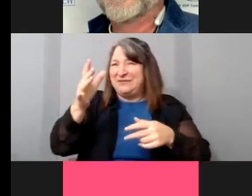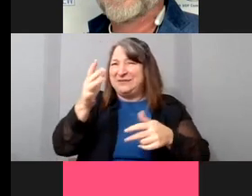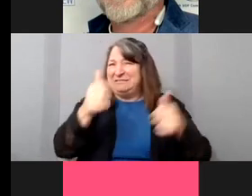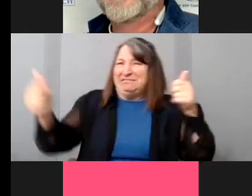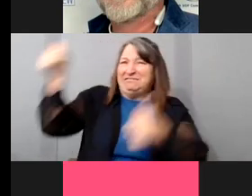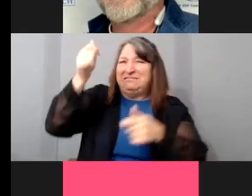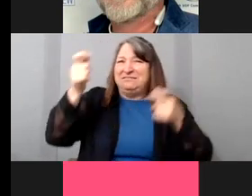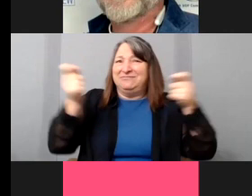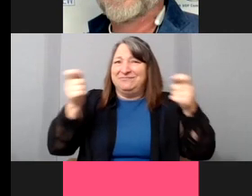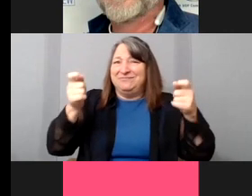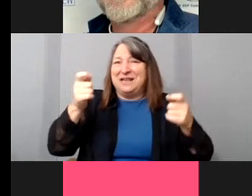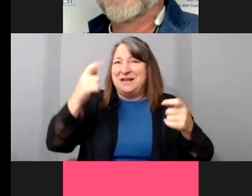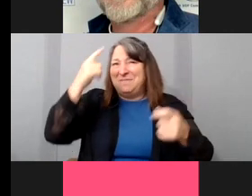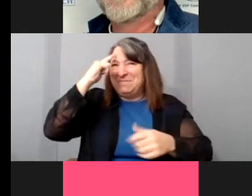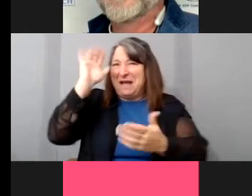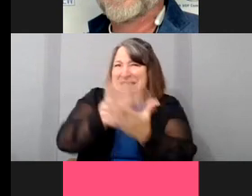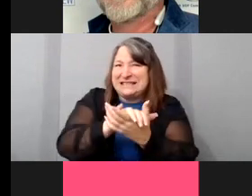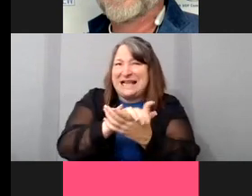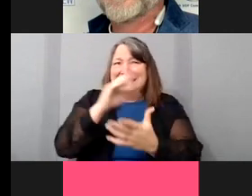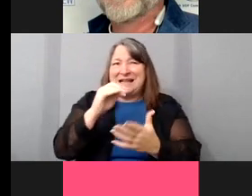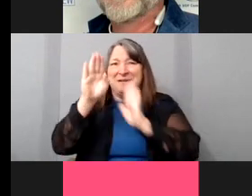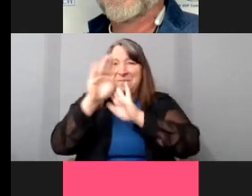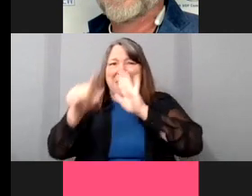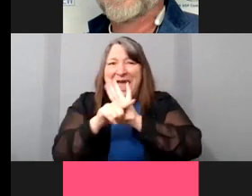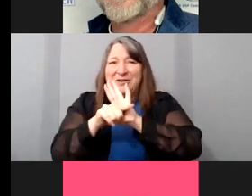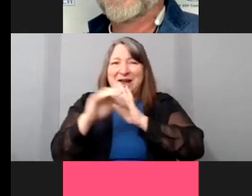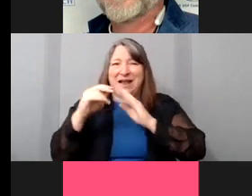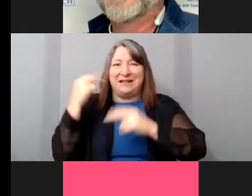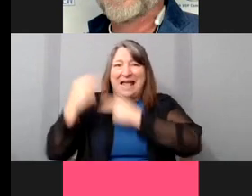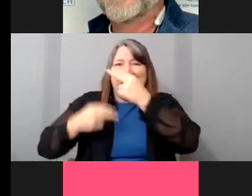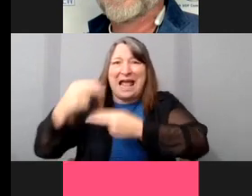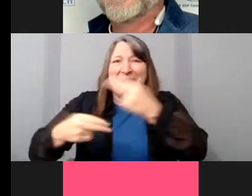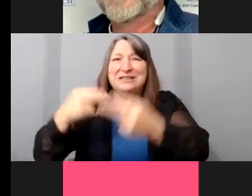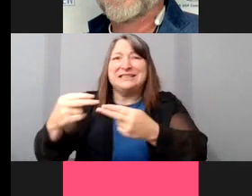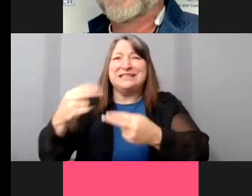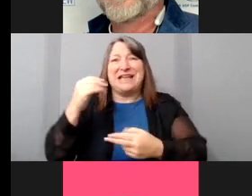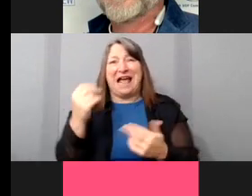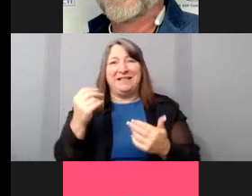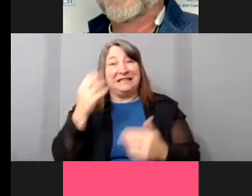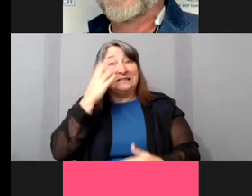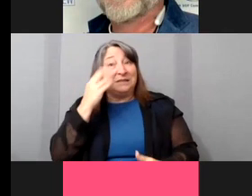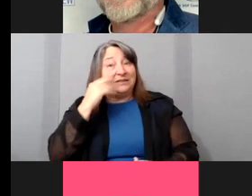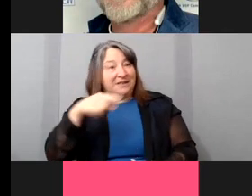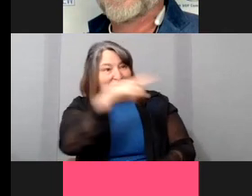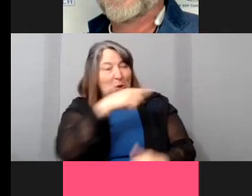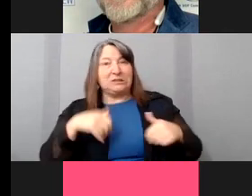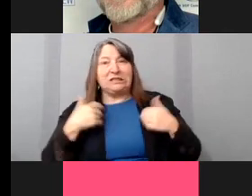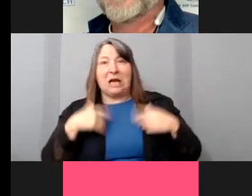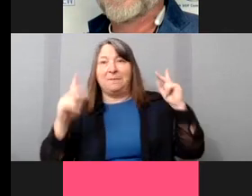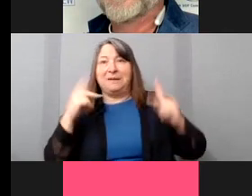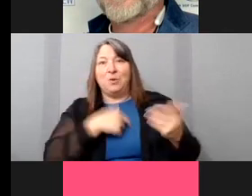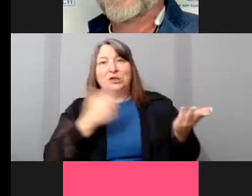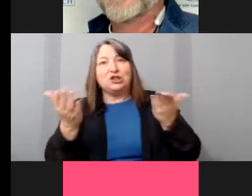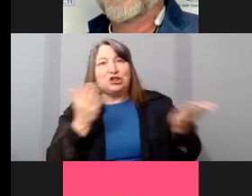and the backgrounds and the heritage and the life experiences of young people that we're serving. I